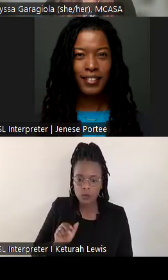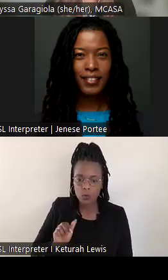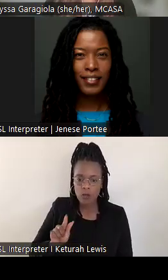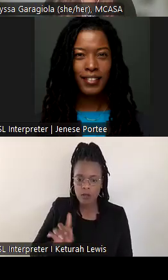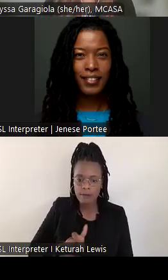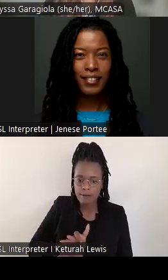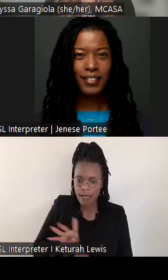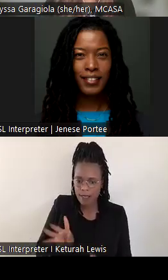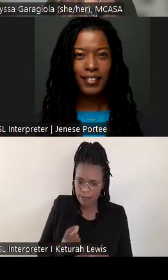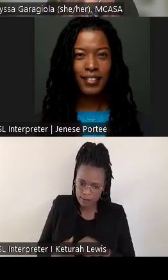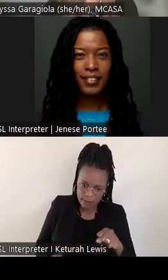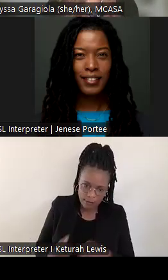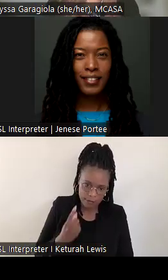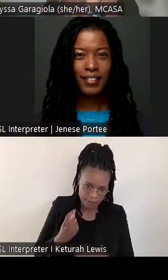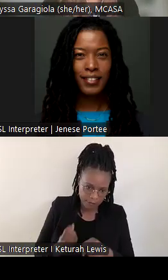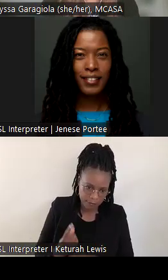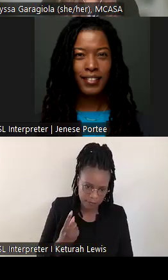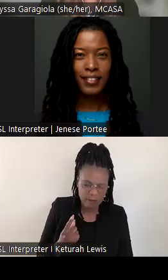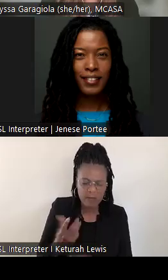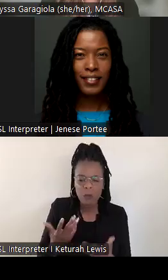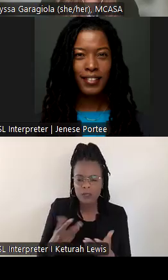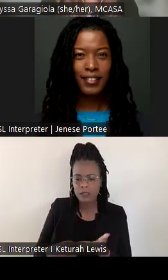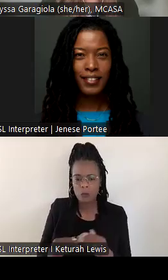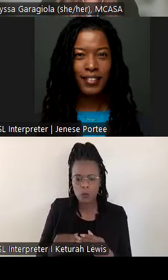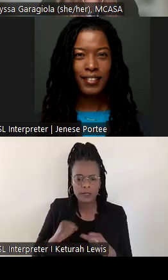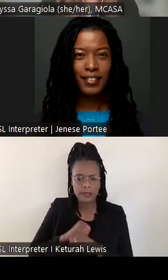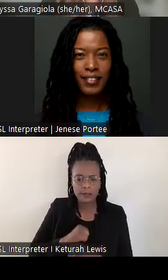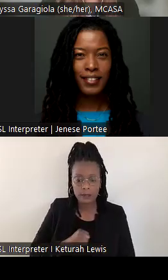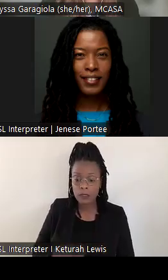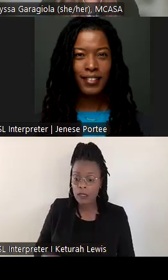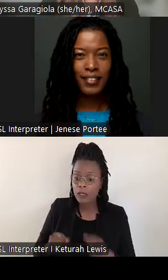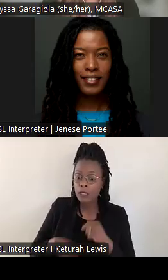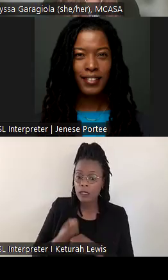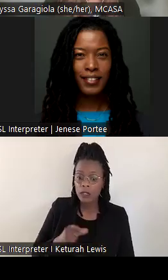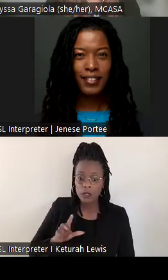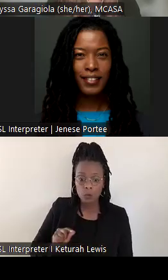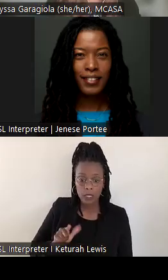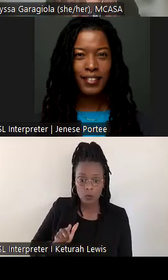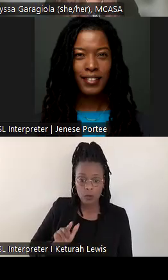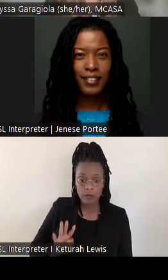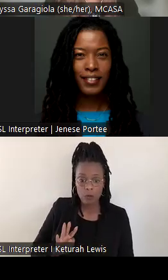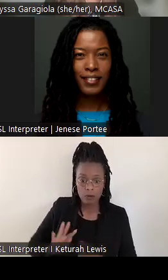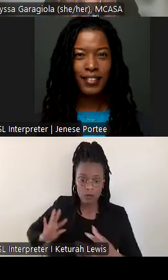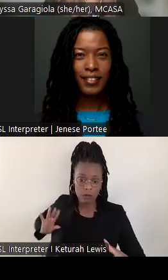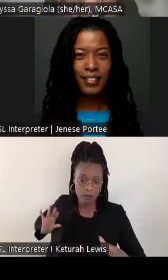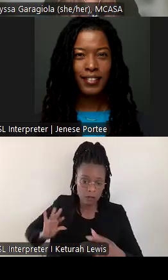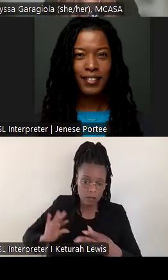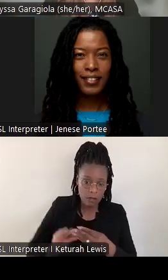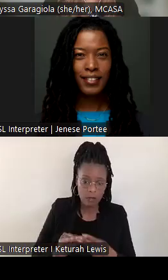us discuss this. So during 2024, a total of